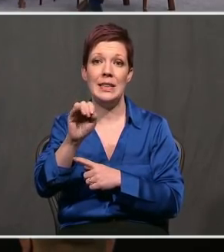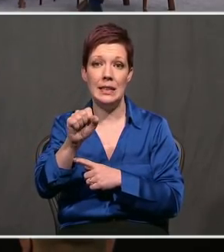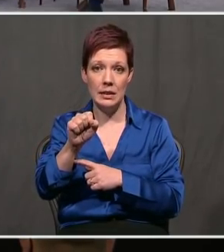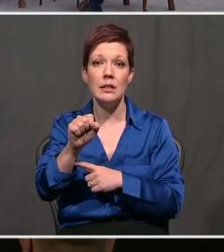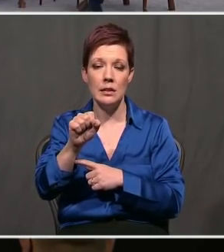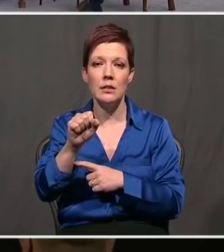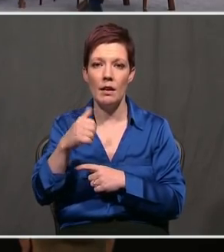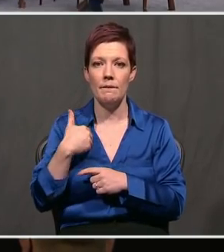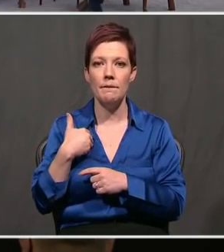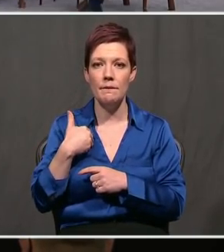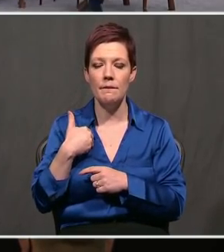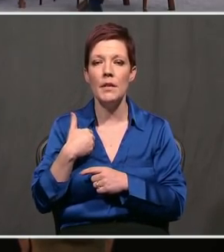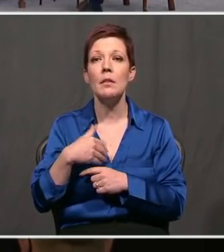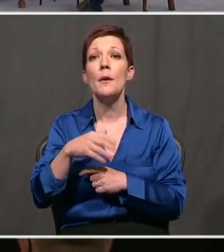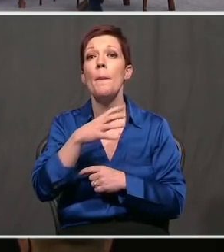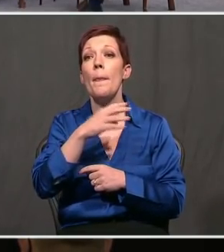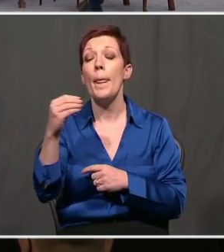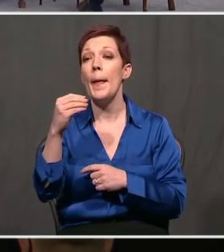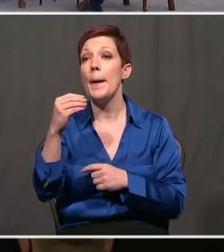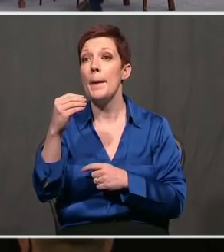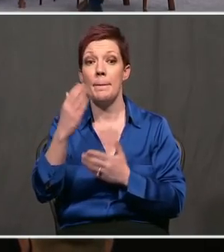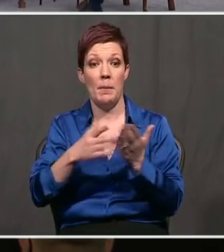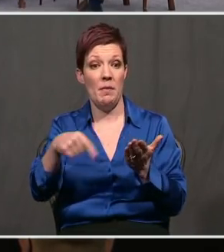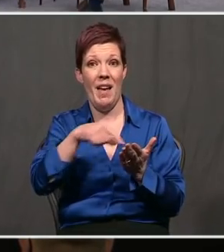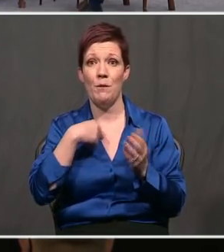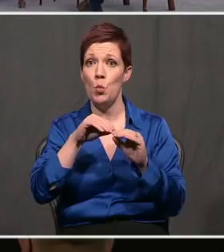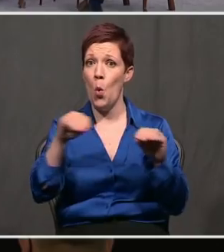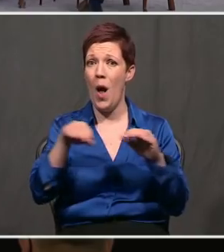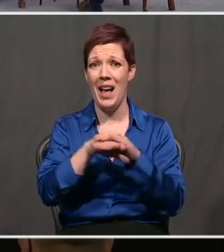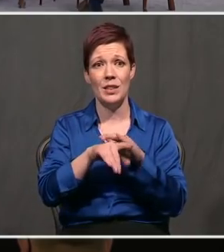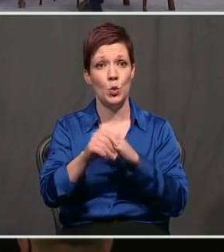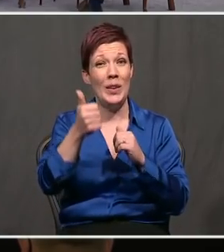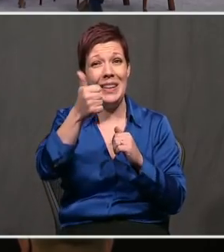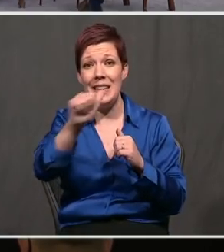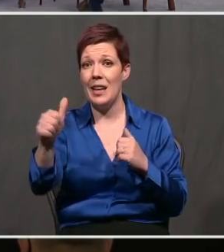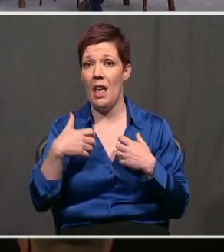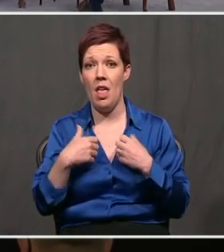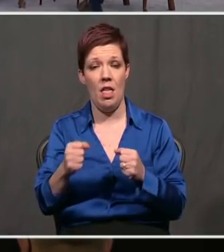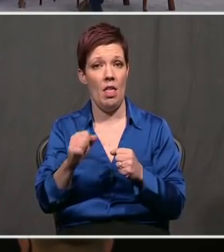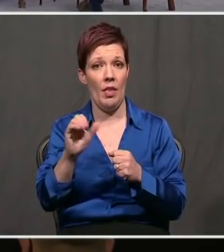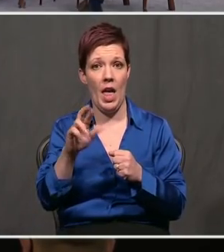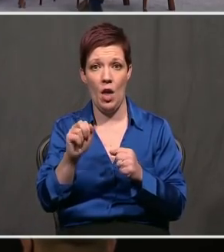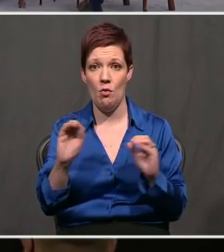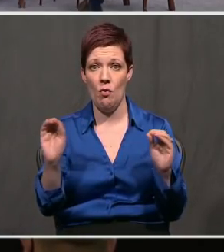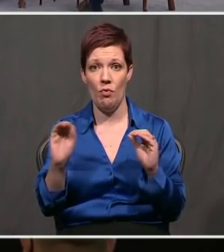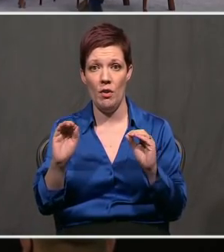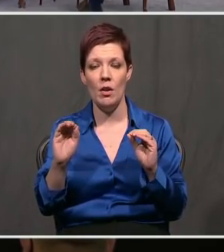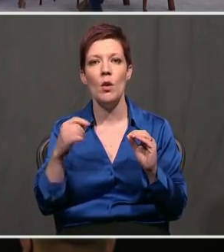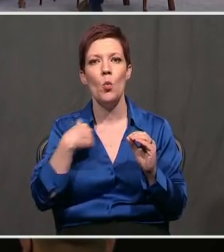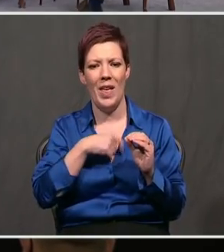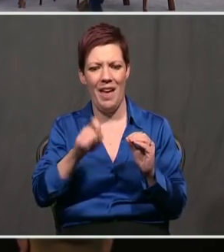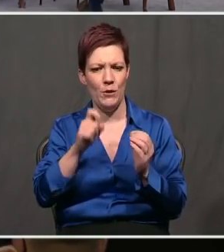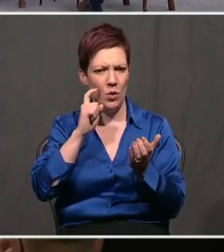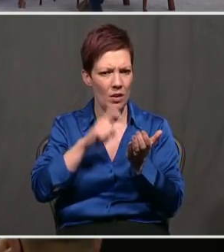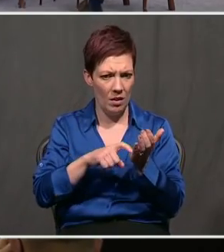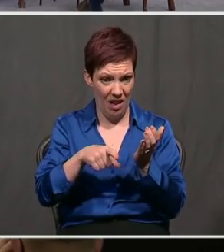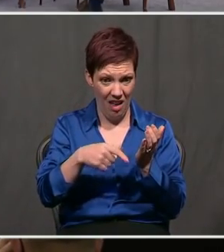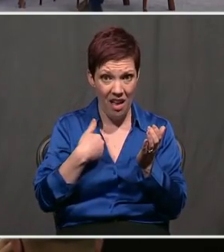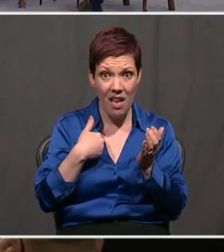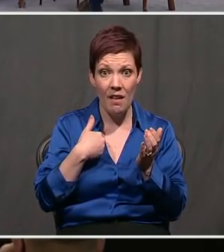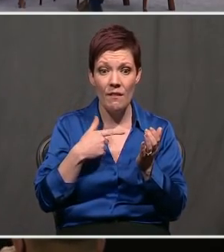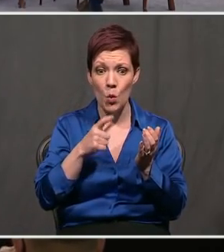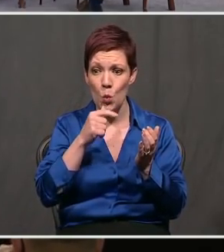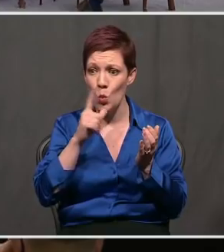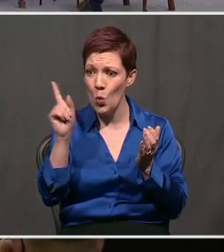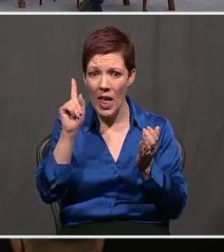have access to any medical health care whatsoever. And so we have to first identify them, then go to them. And the way that we